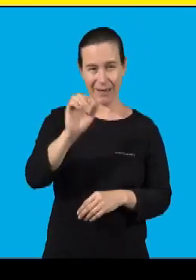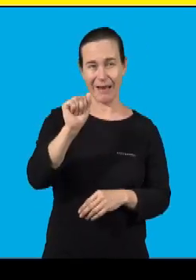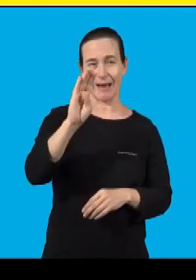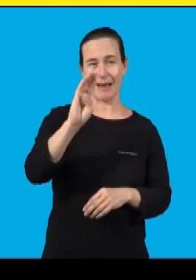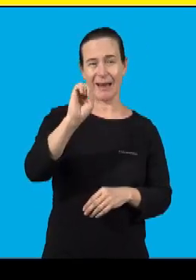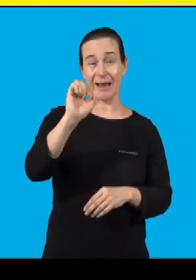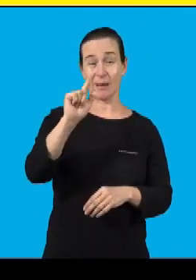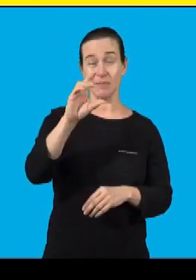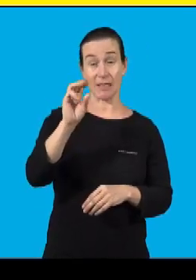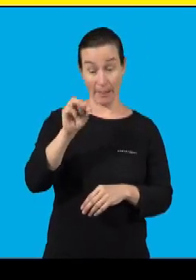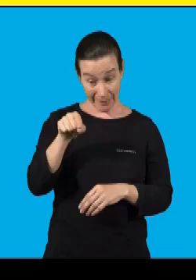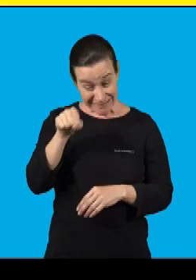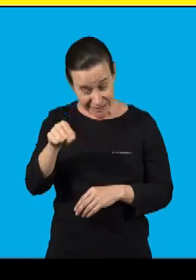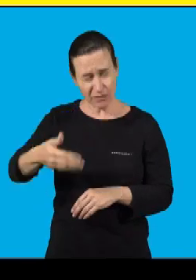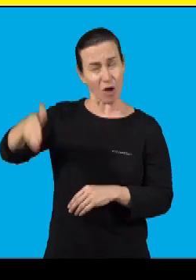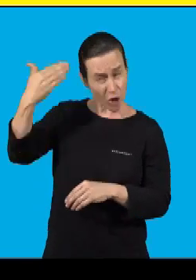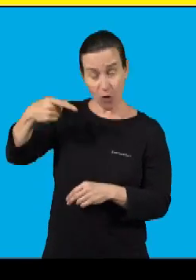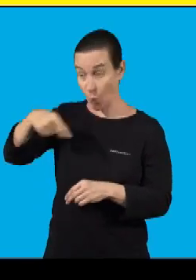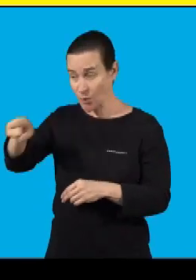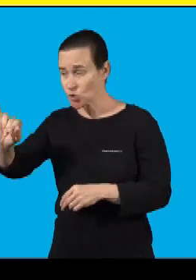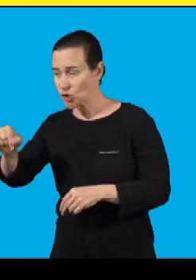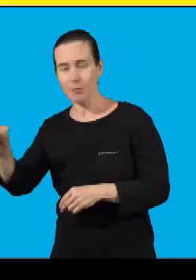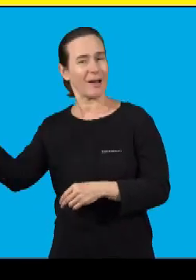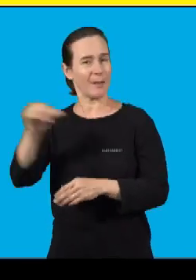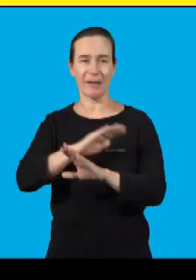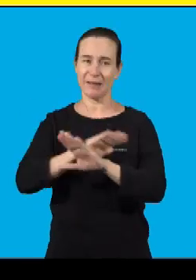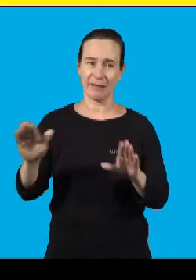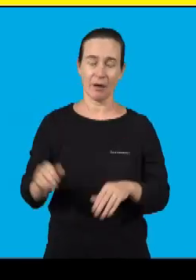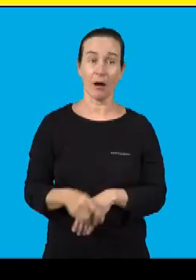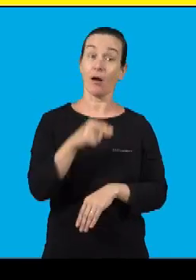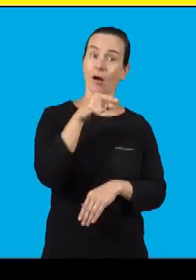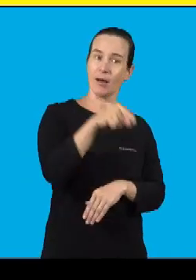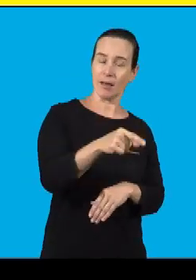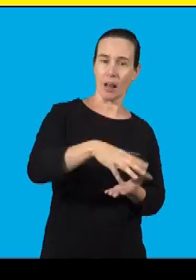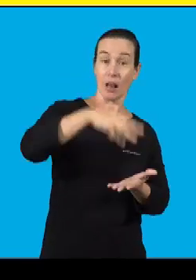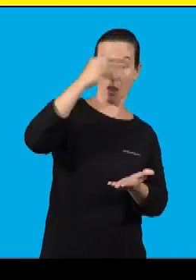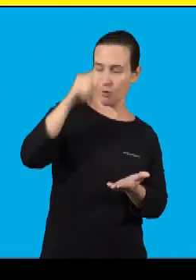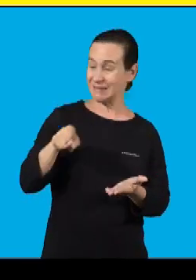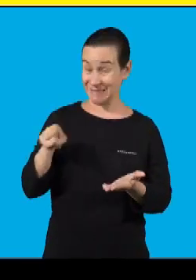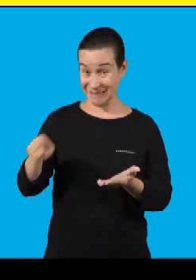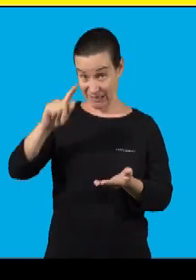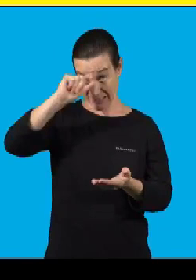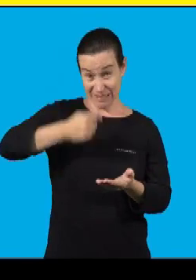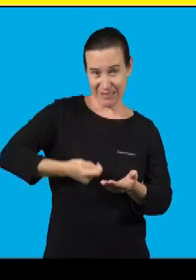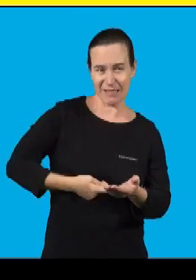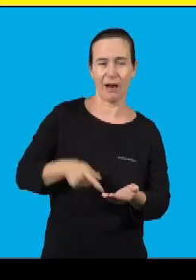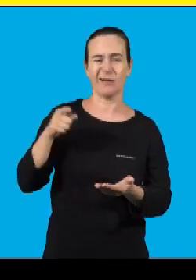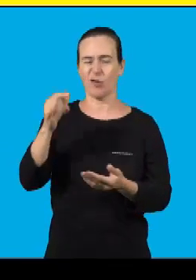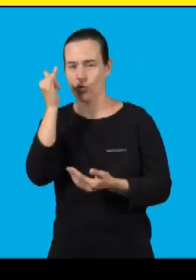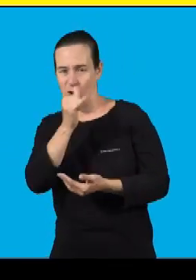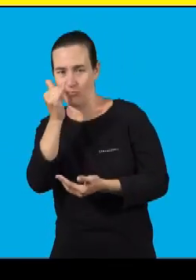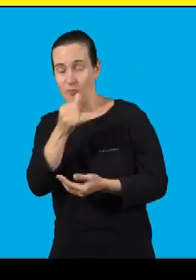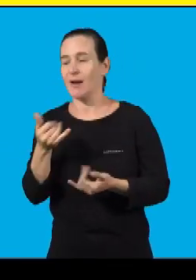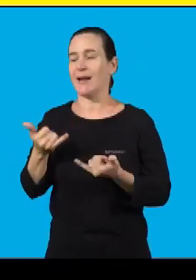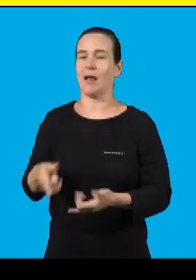son Absalom, who went to Johannesburg and he never returned. The Reverend learns that Absalom was involved in criminal